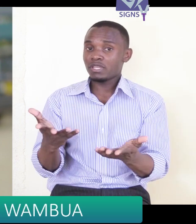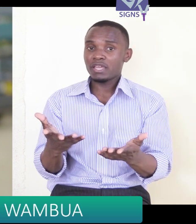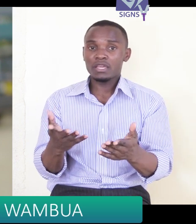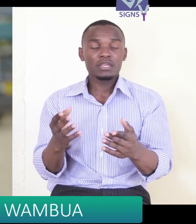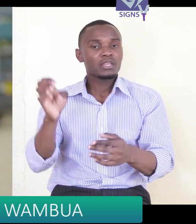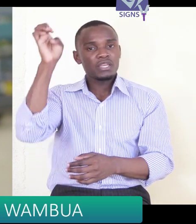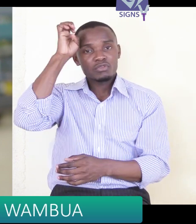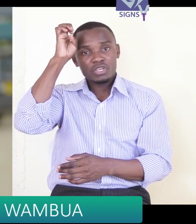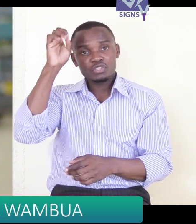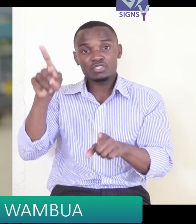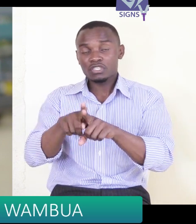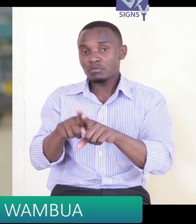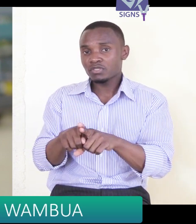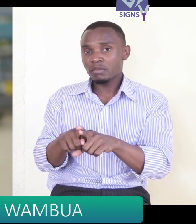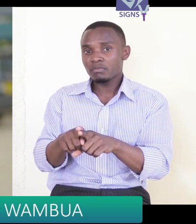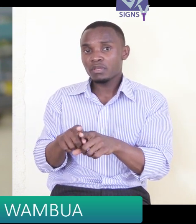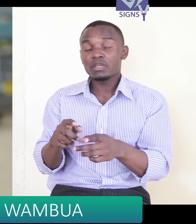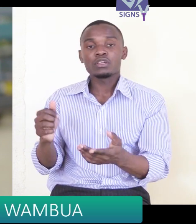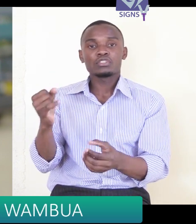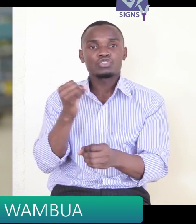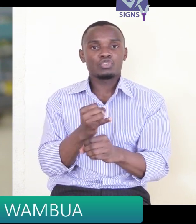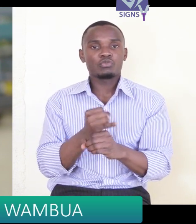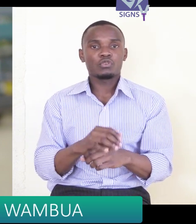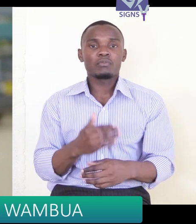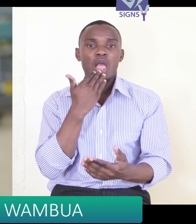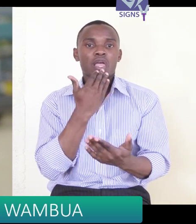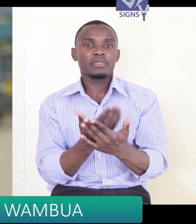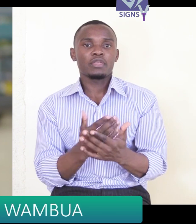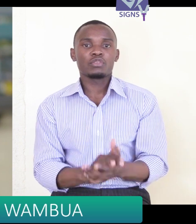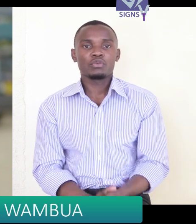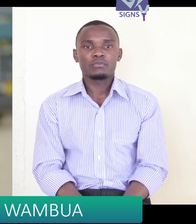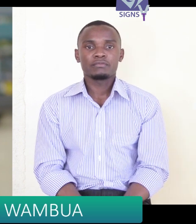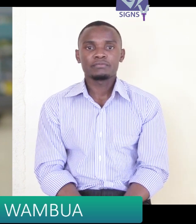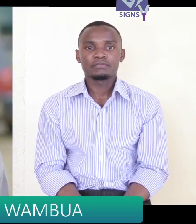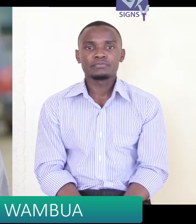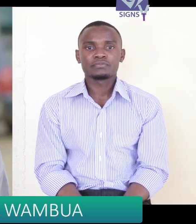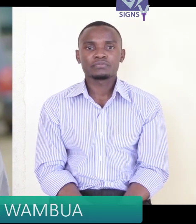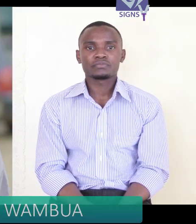and also getting the jobs. Give them the necessary support. Thank you.